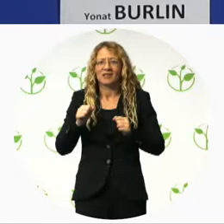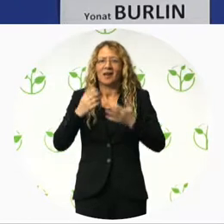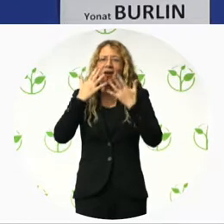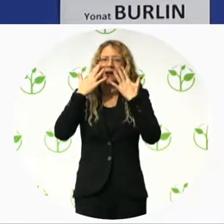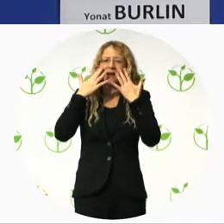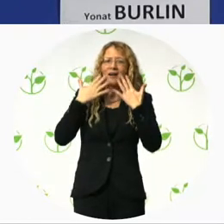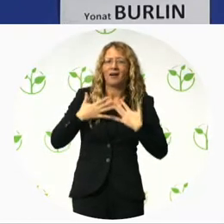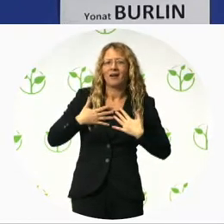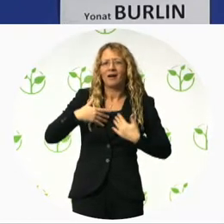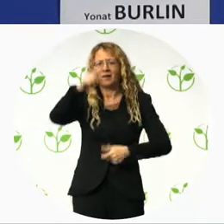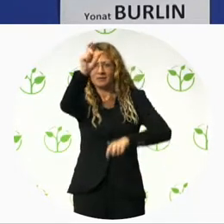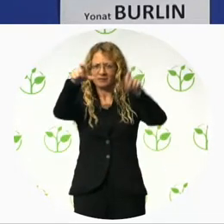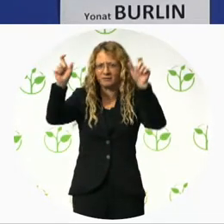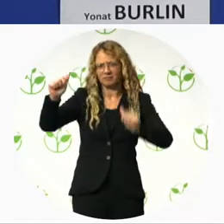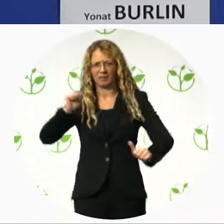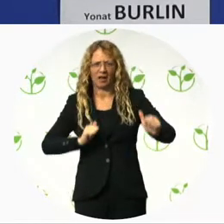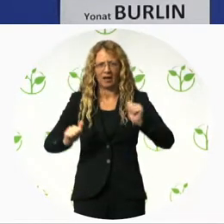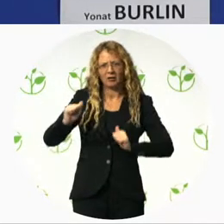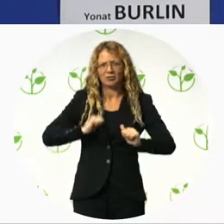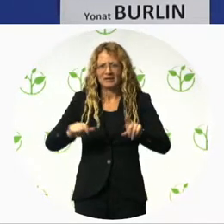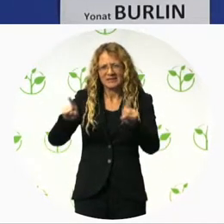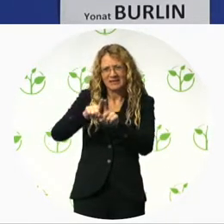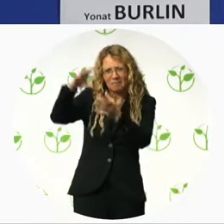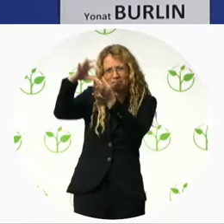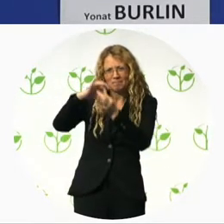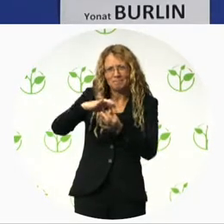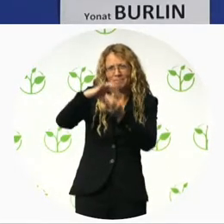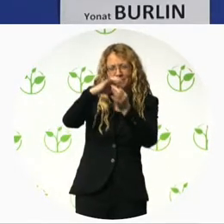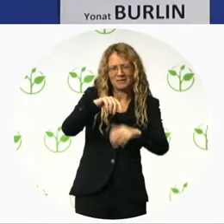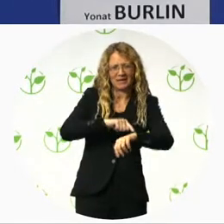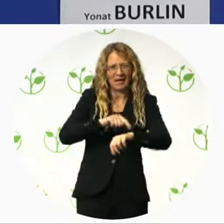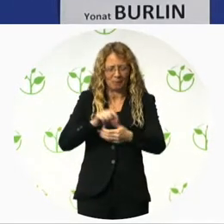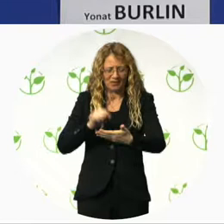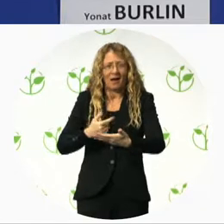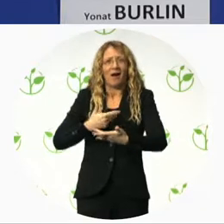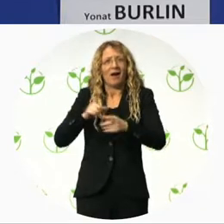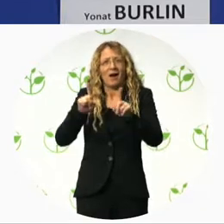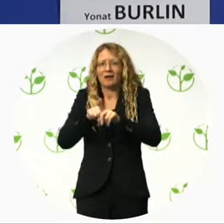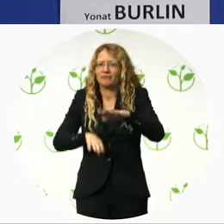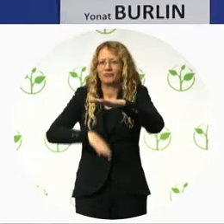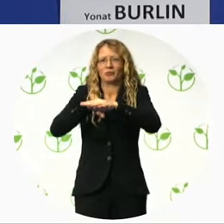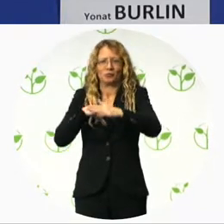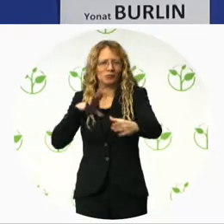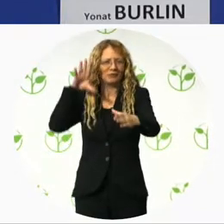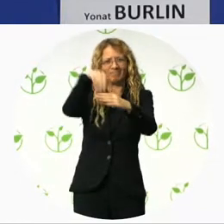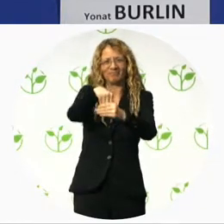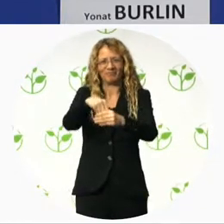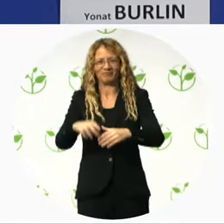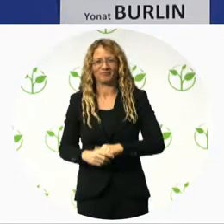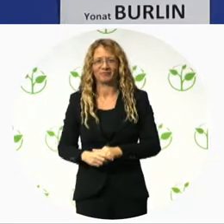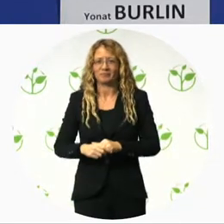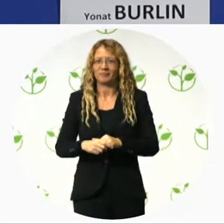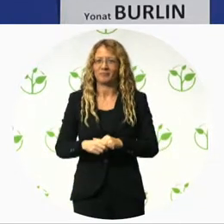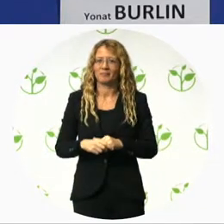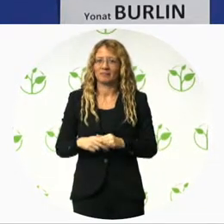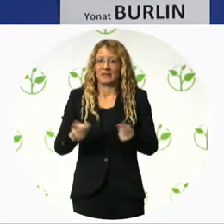on stage. The most important thing to understand about our technology is that providing these automated